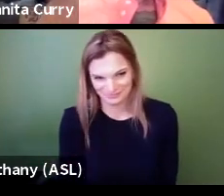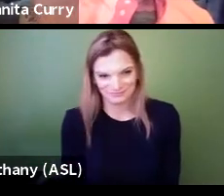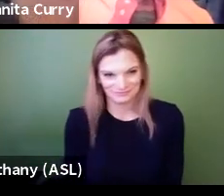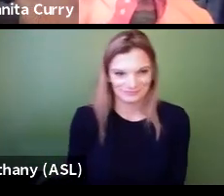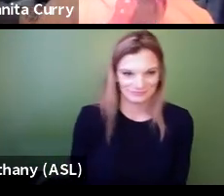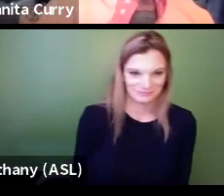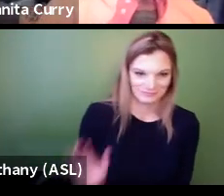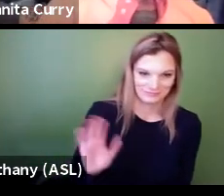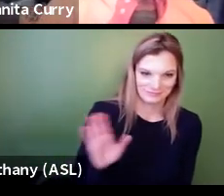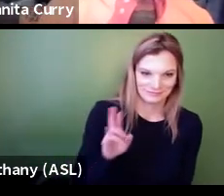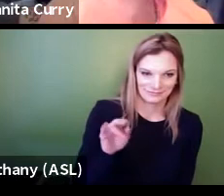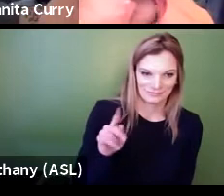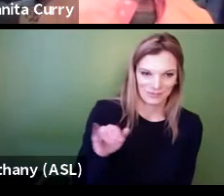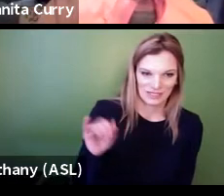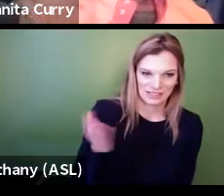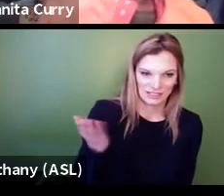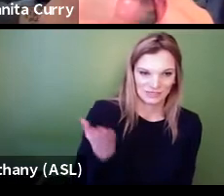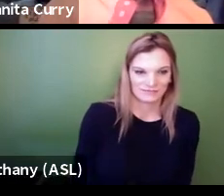Brittany's here.